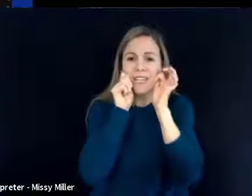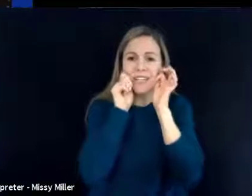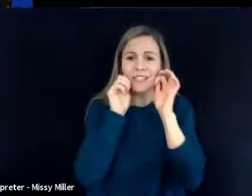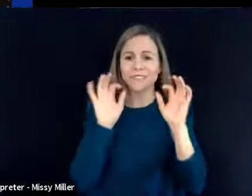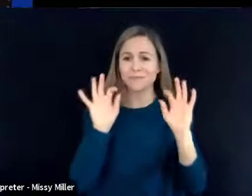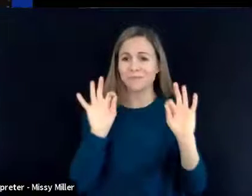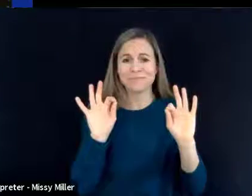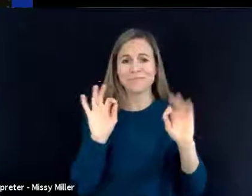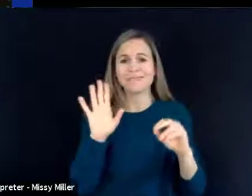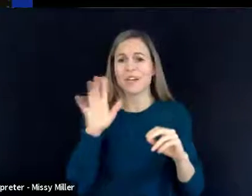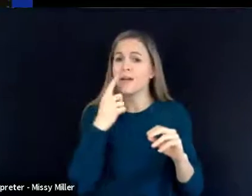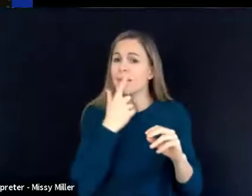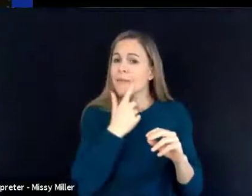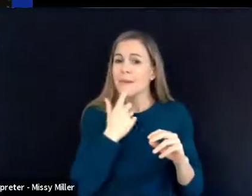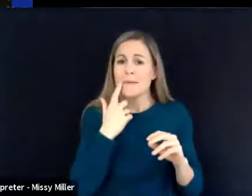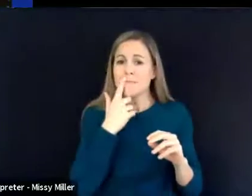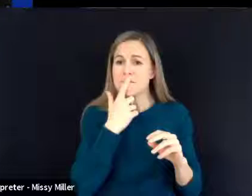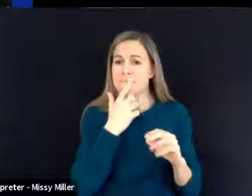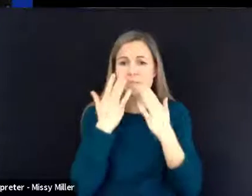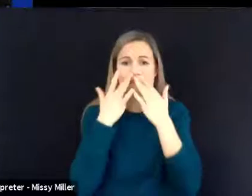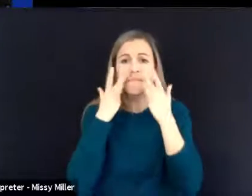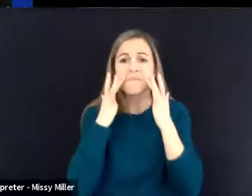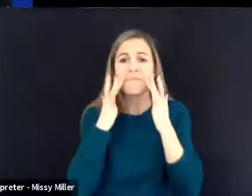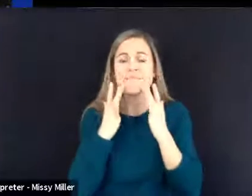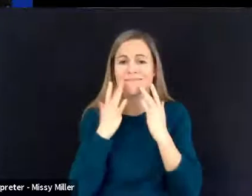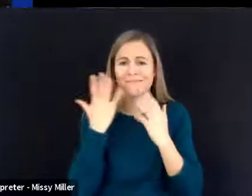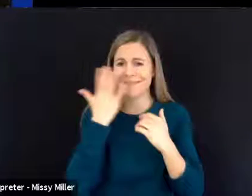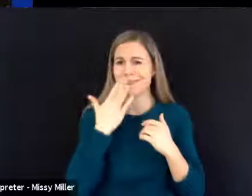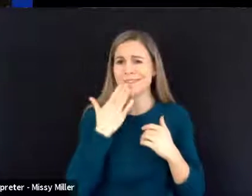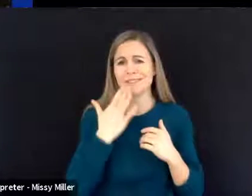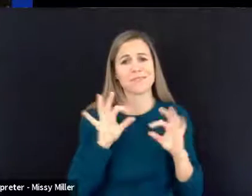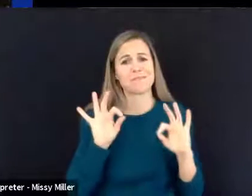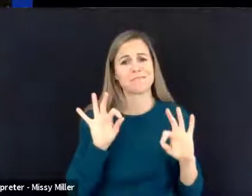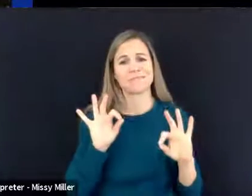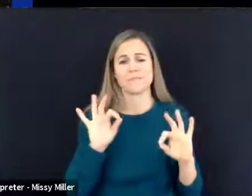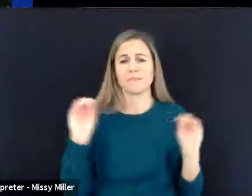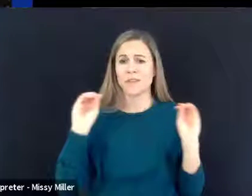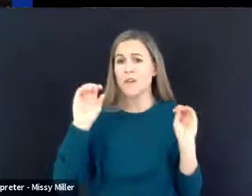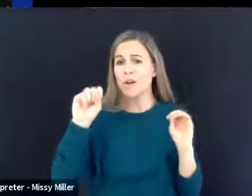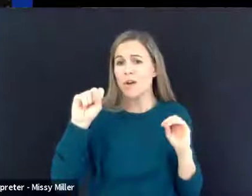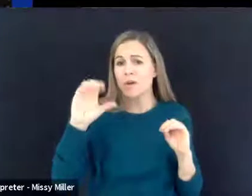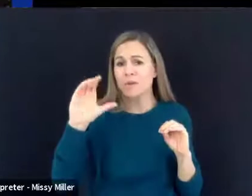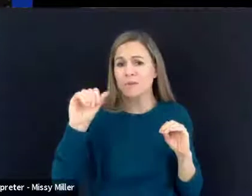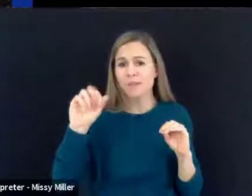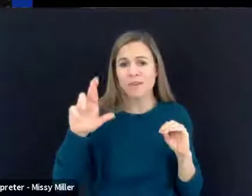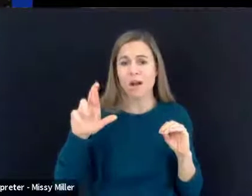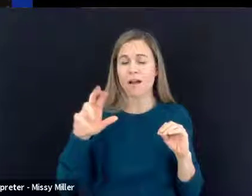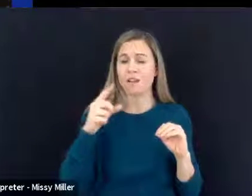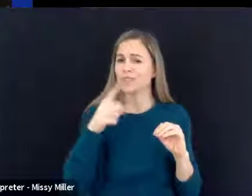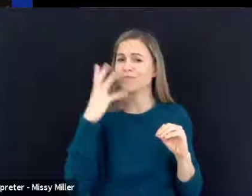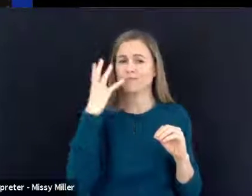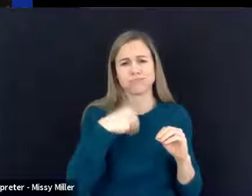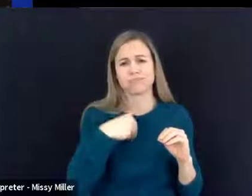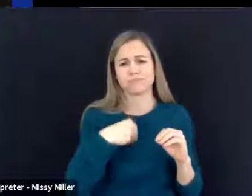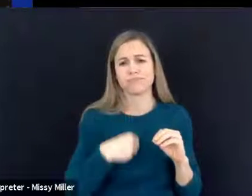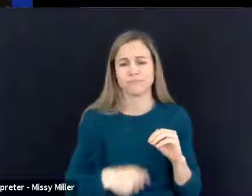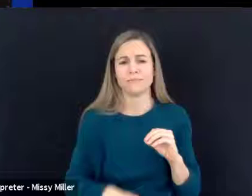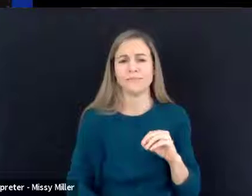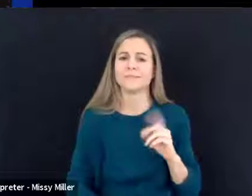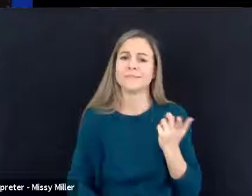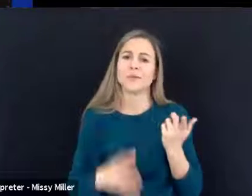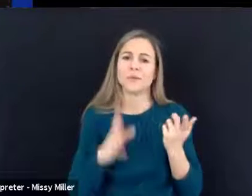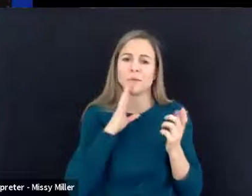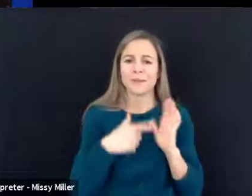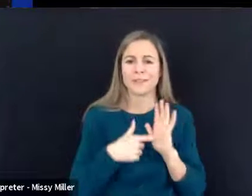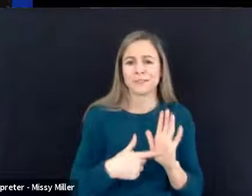lip, look at the area above her lip. You don't even see any scarring. I mean, she's gorgeous. And it just shows you